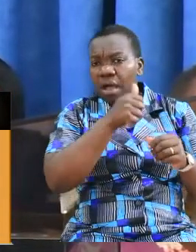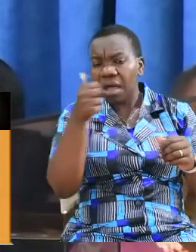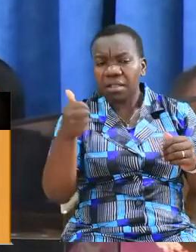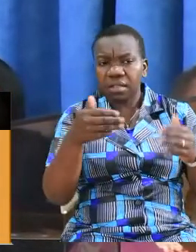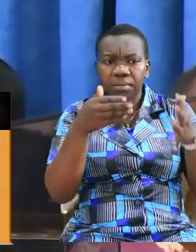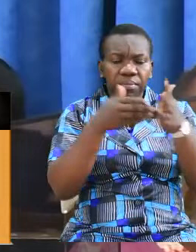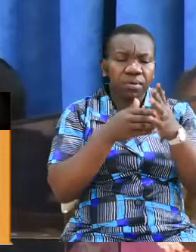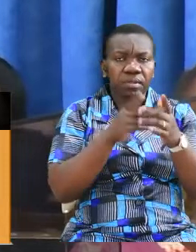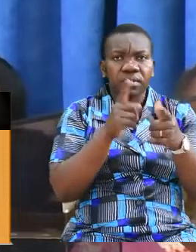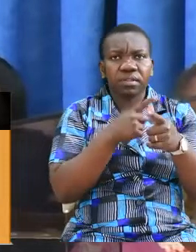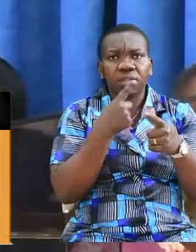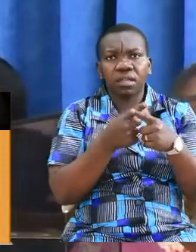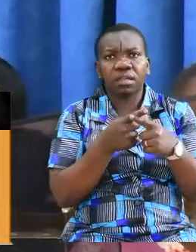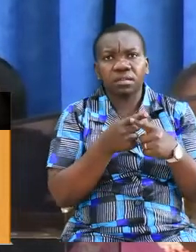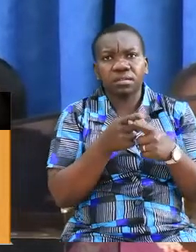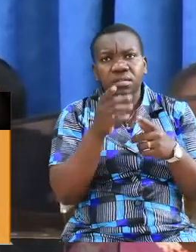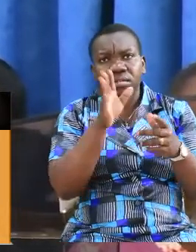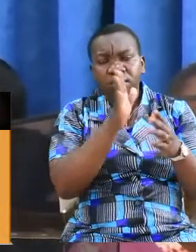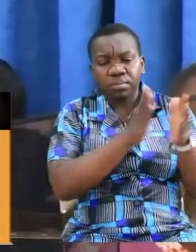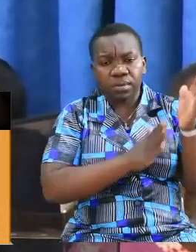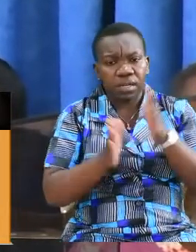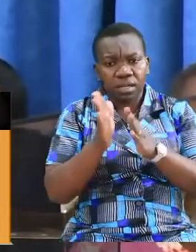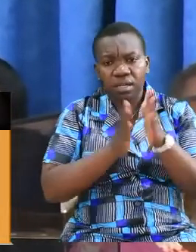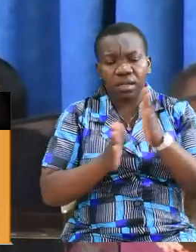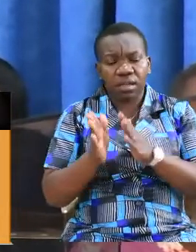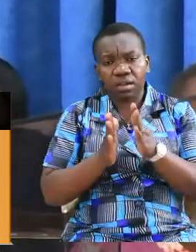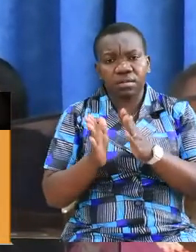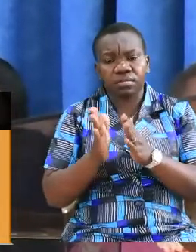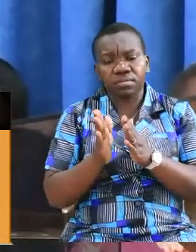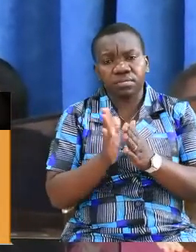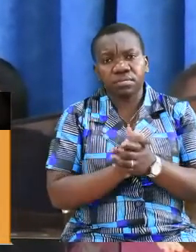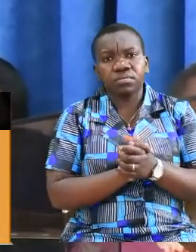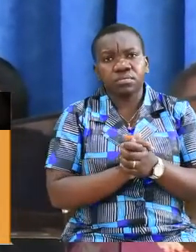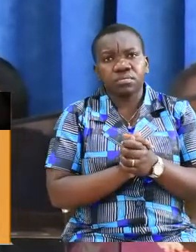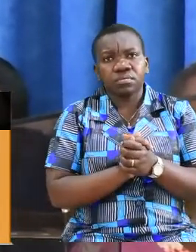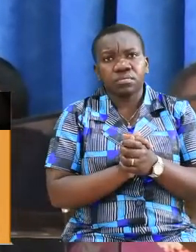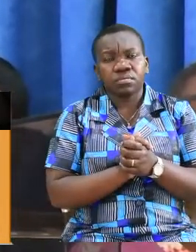by order of the Presbytery of Nairobi Central.